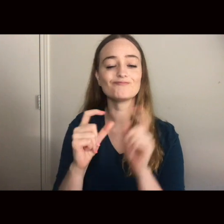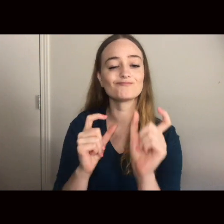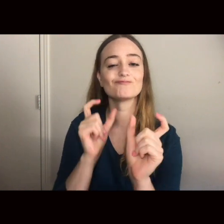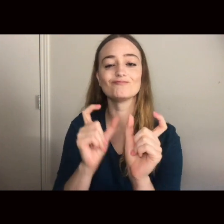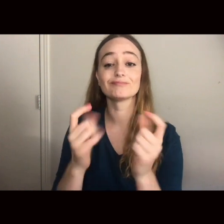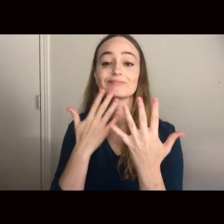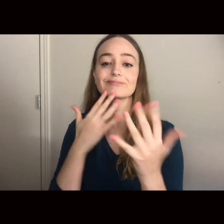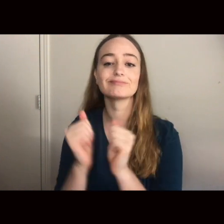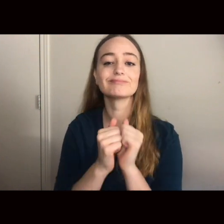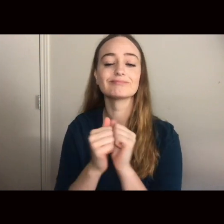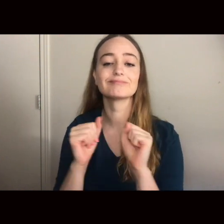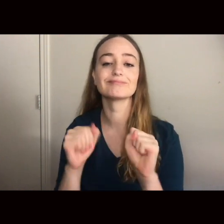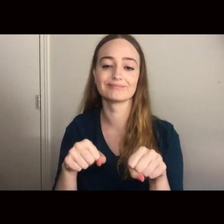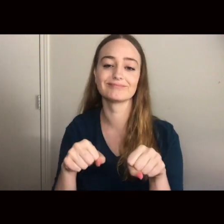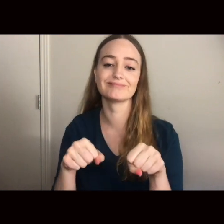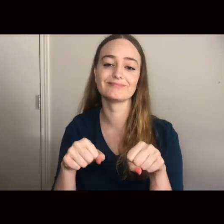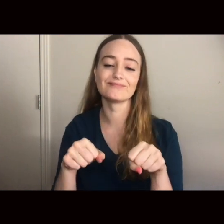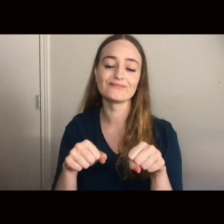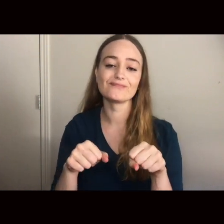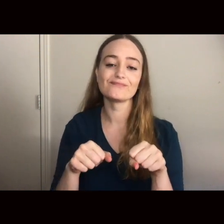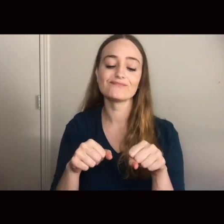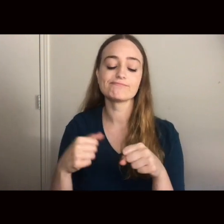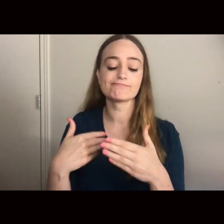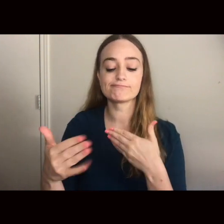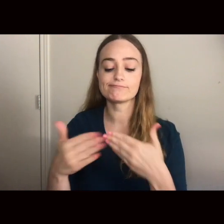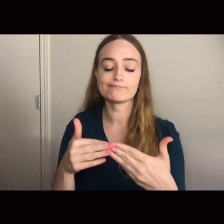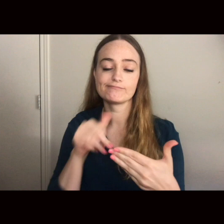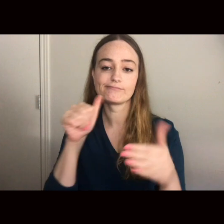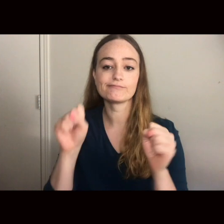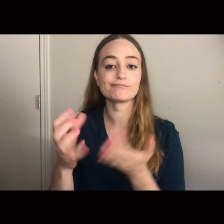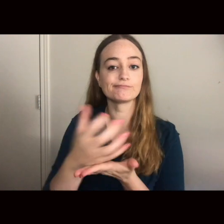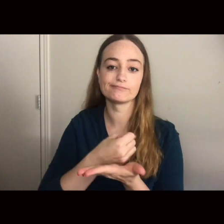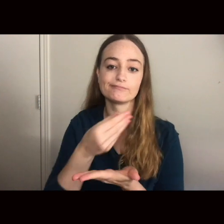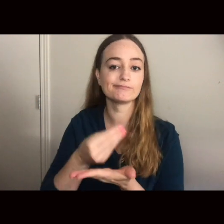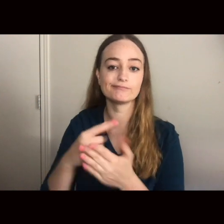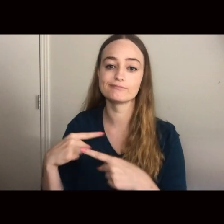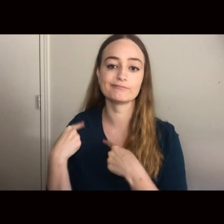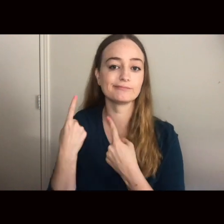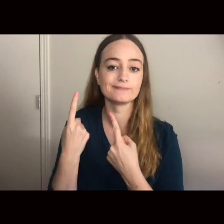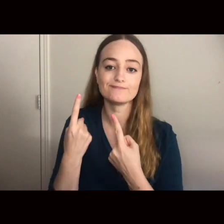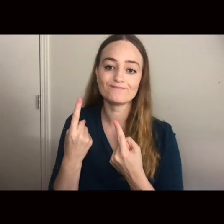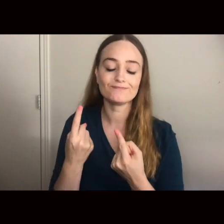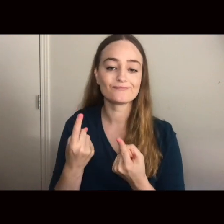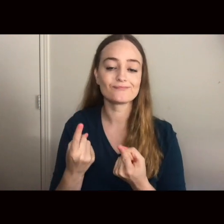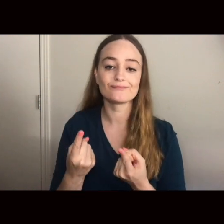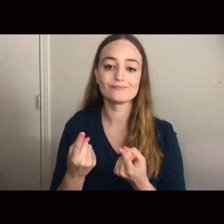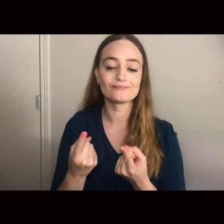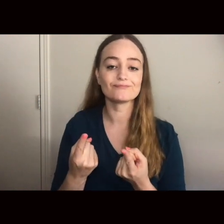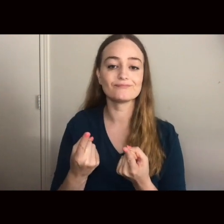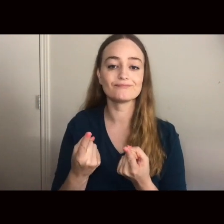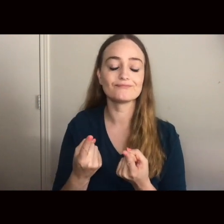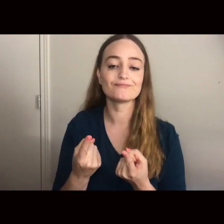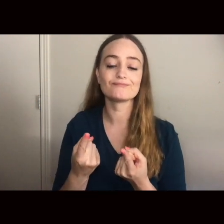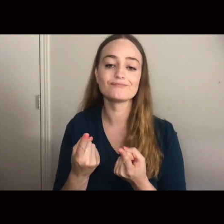writer of songs, pretty little ditties and sing-alongs. So I ain't made a dime in